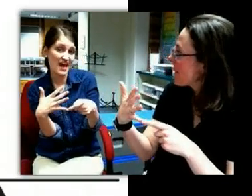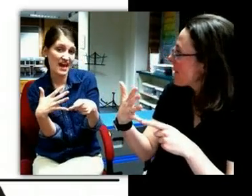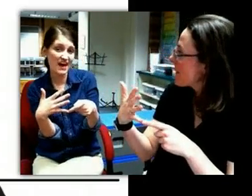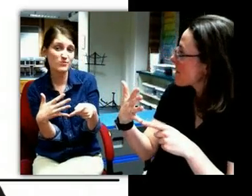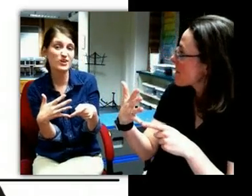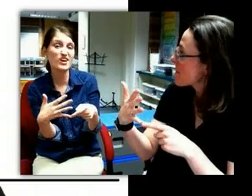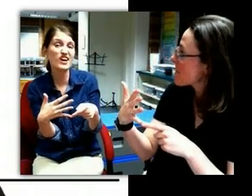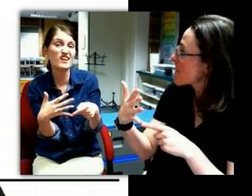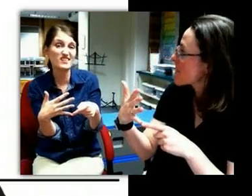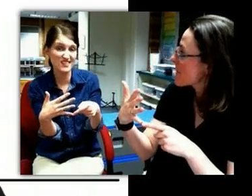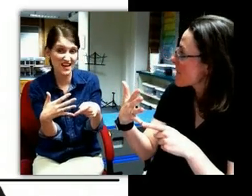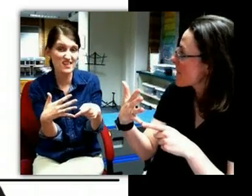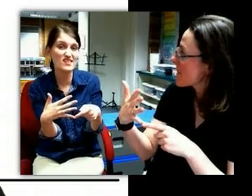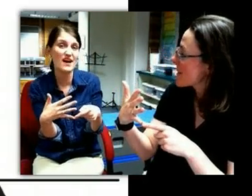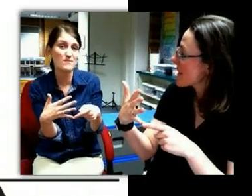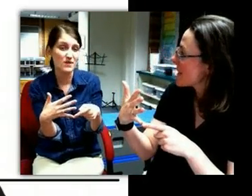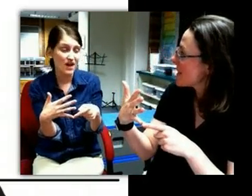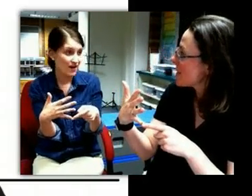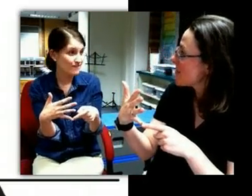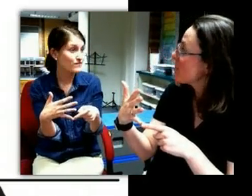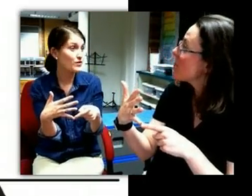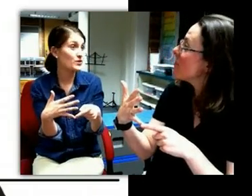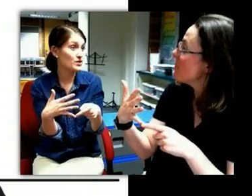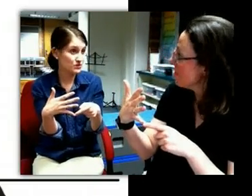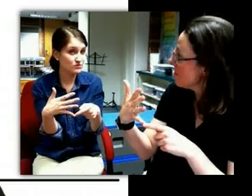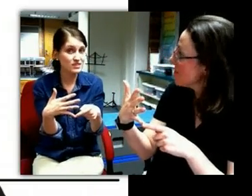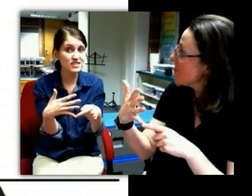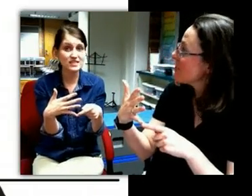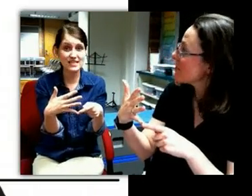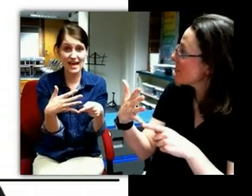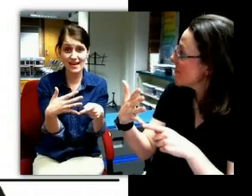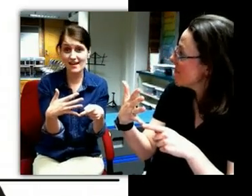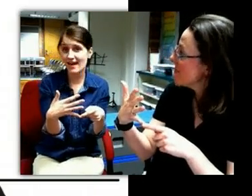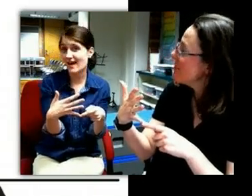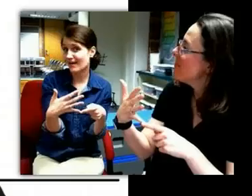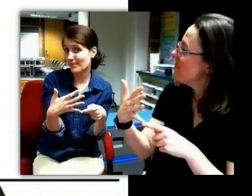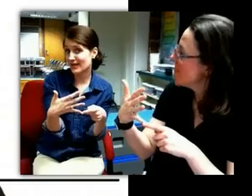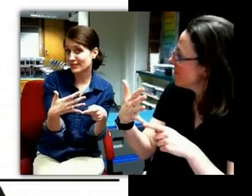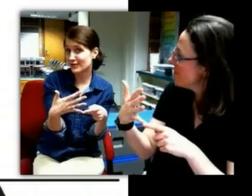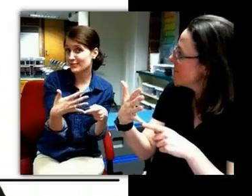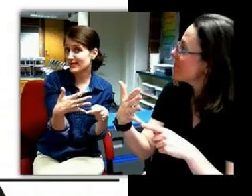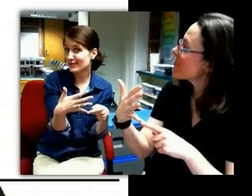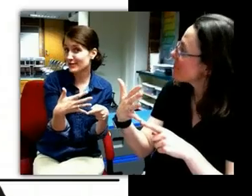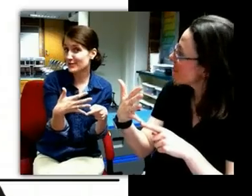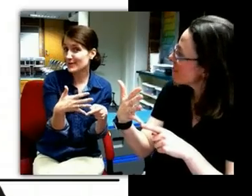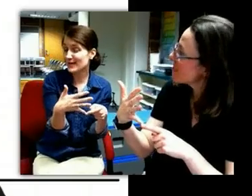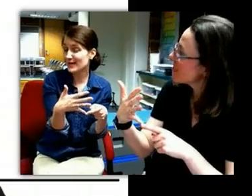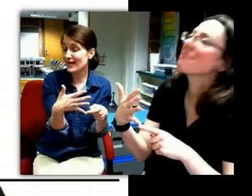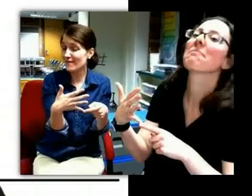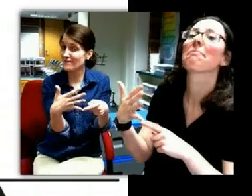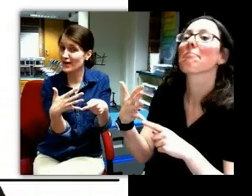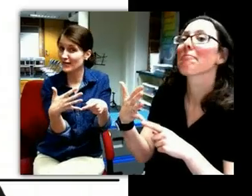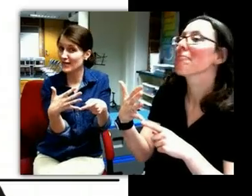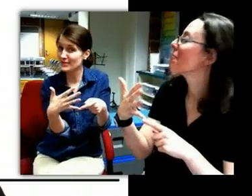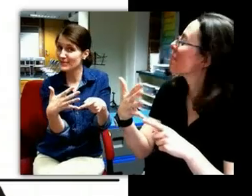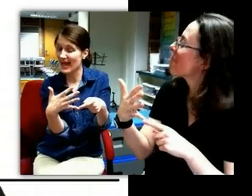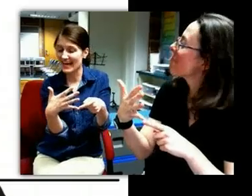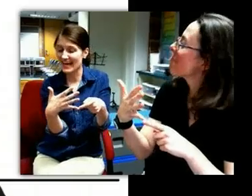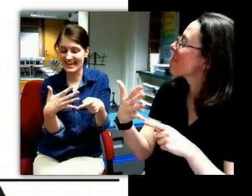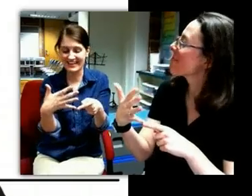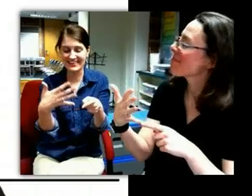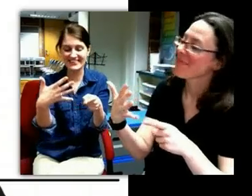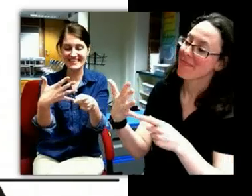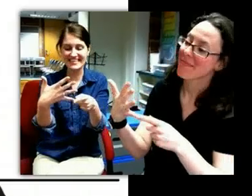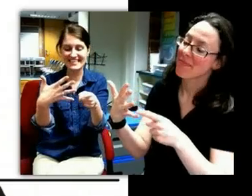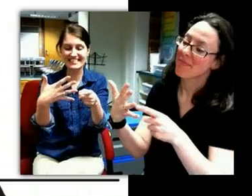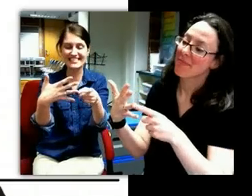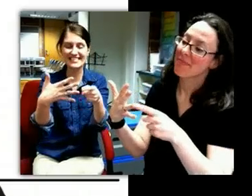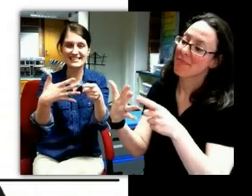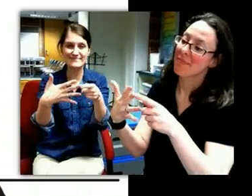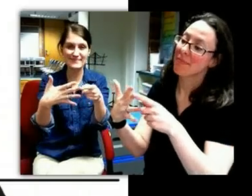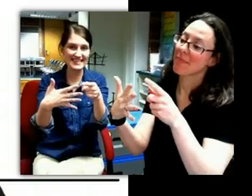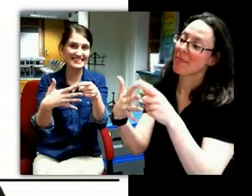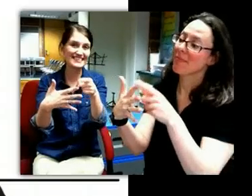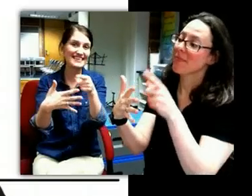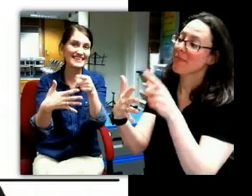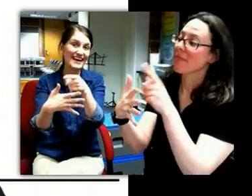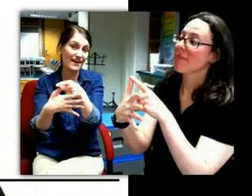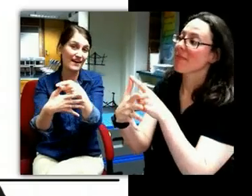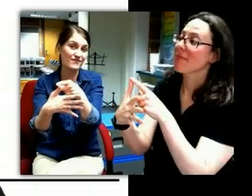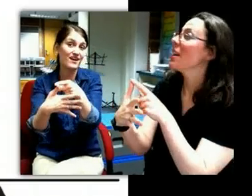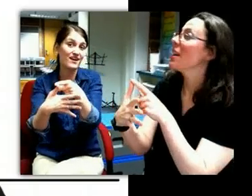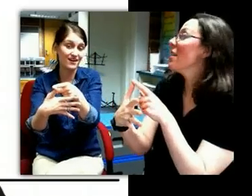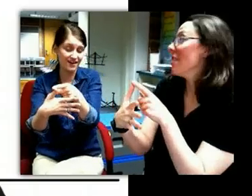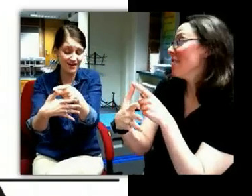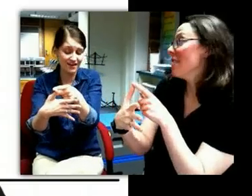their behalf, we're going to save them for you today, and I bet you we can do it in a funky way. It goes E, G, B,